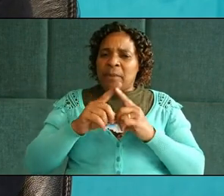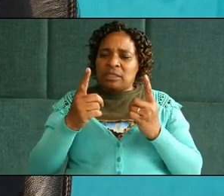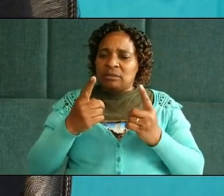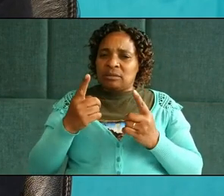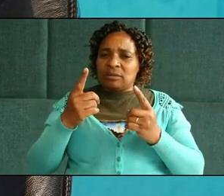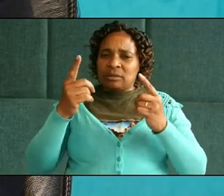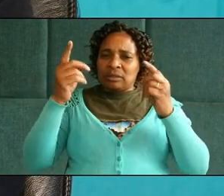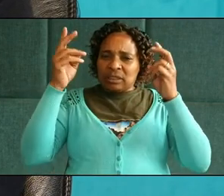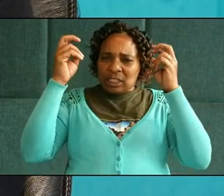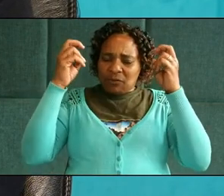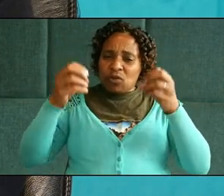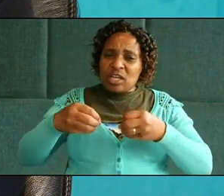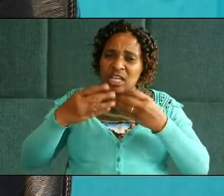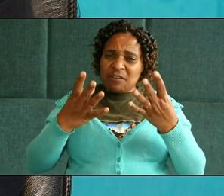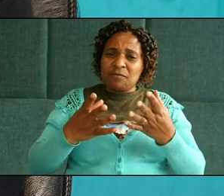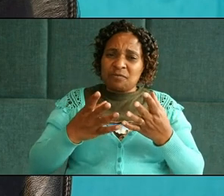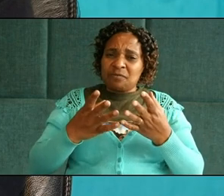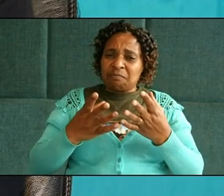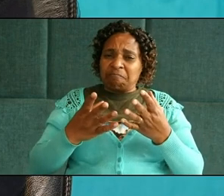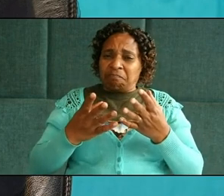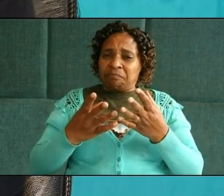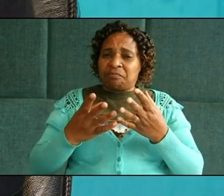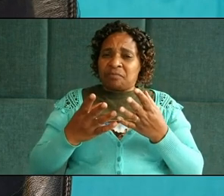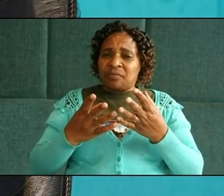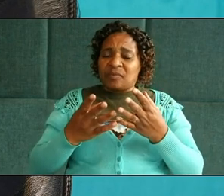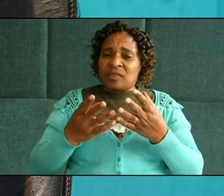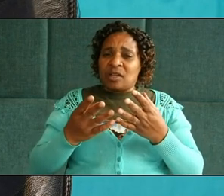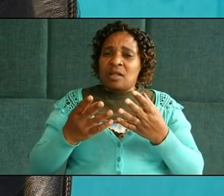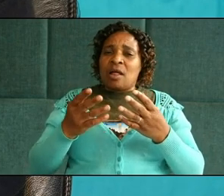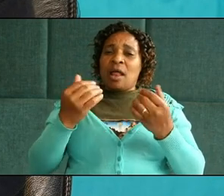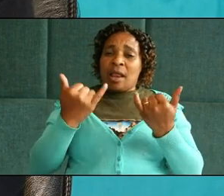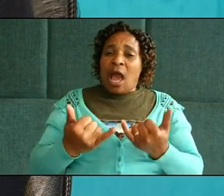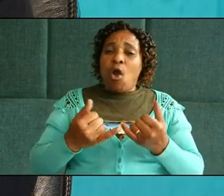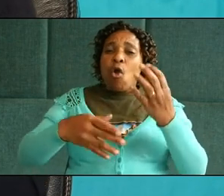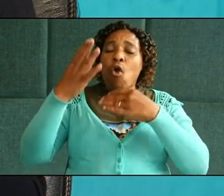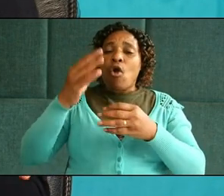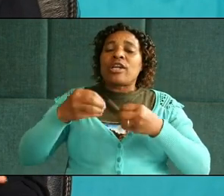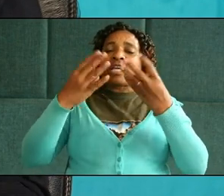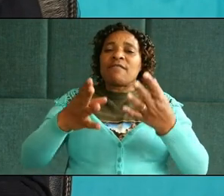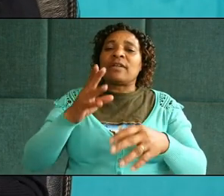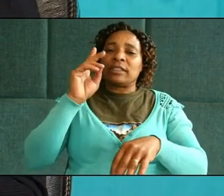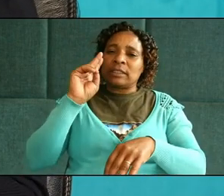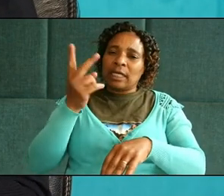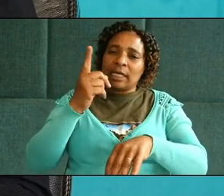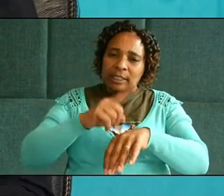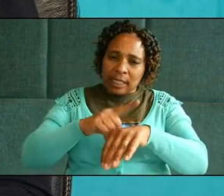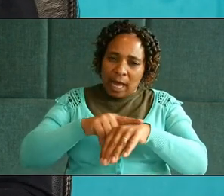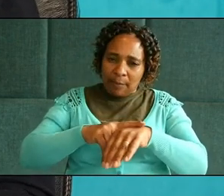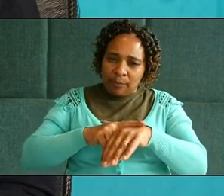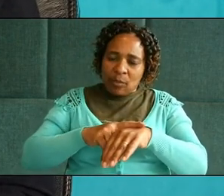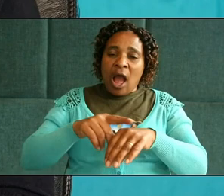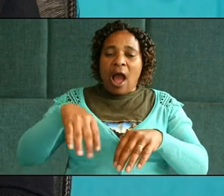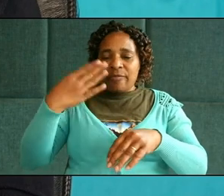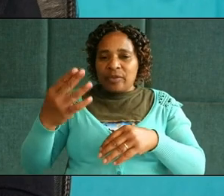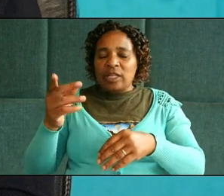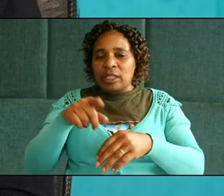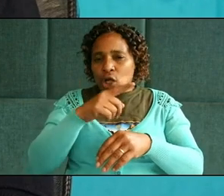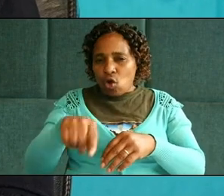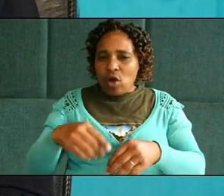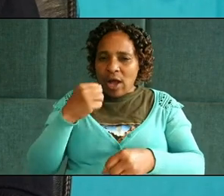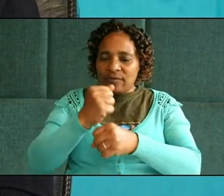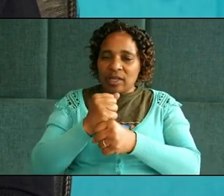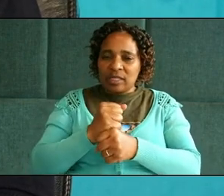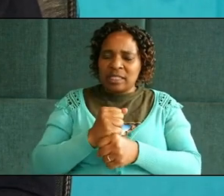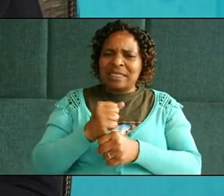he gives us grace and a second chance to live even after mistakes have been done. Yet